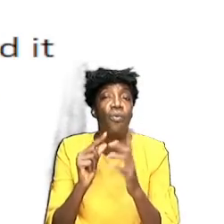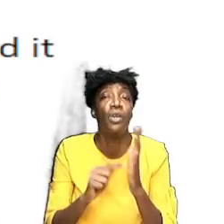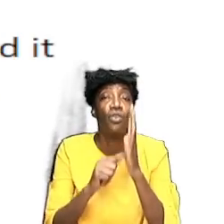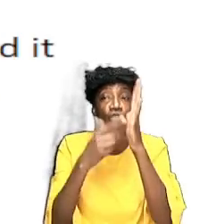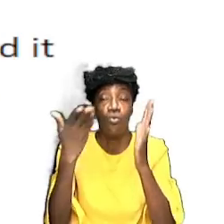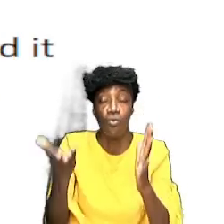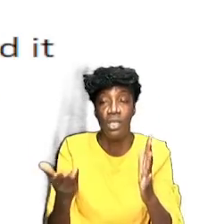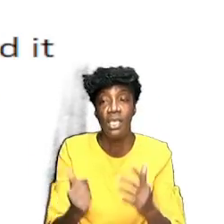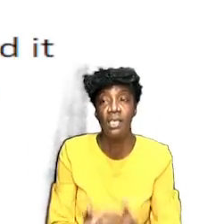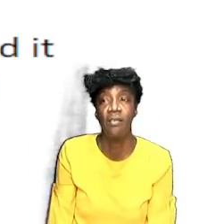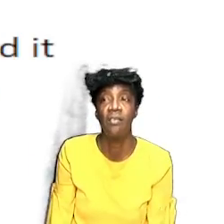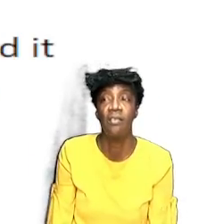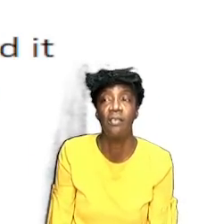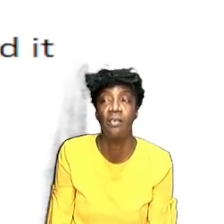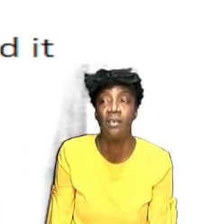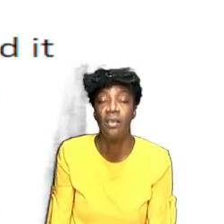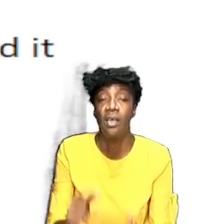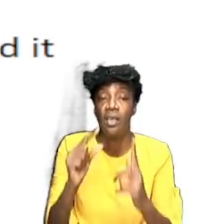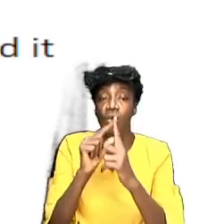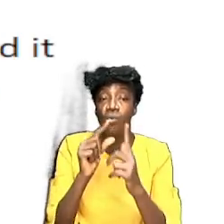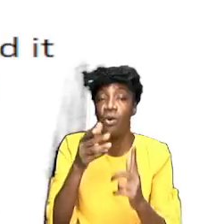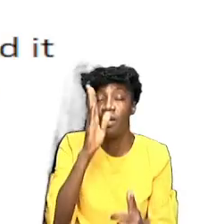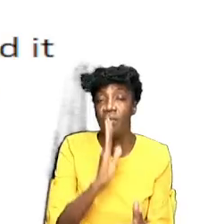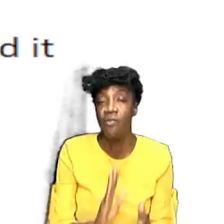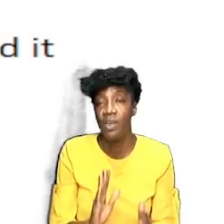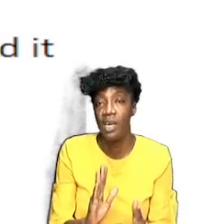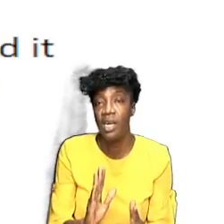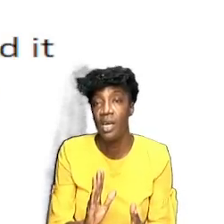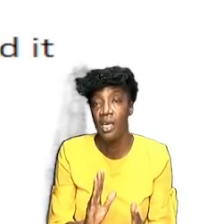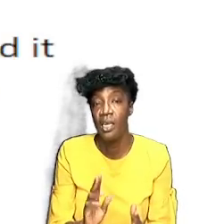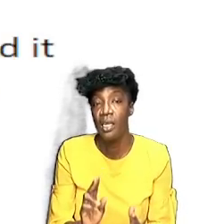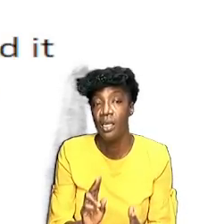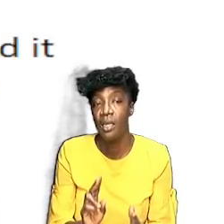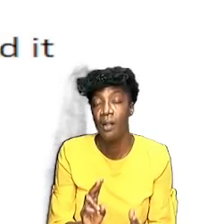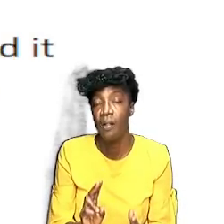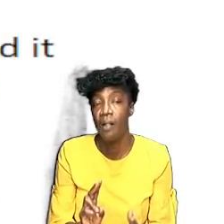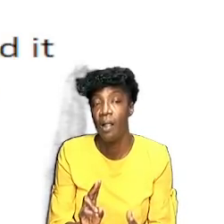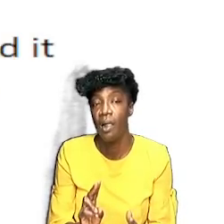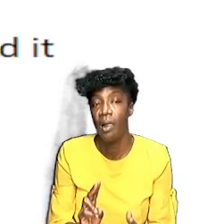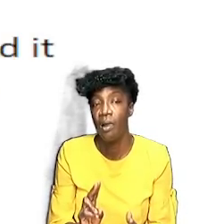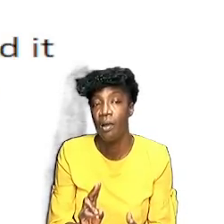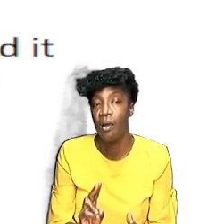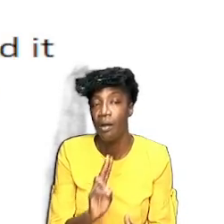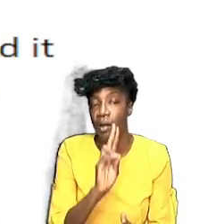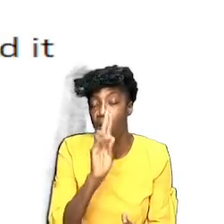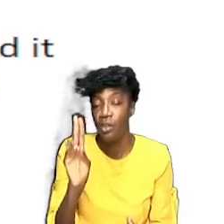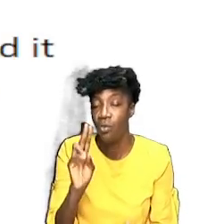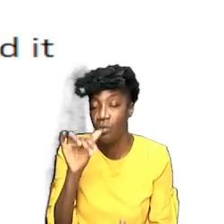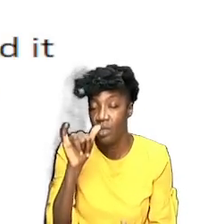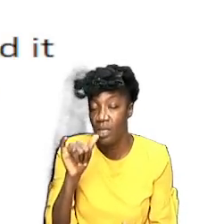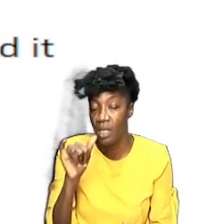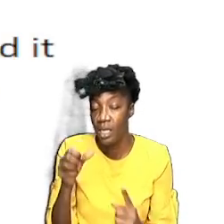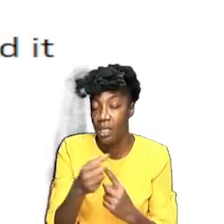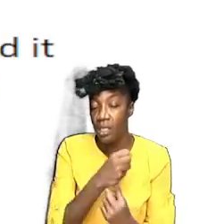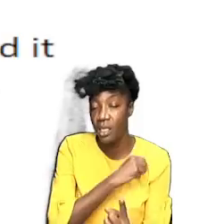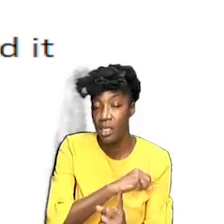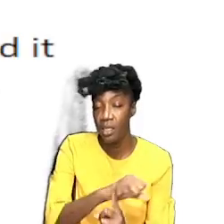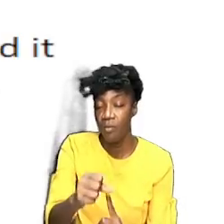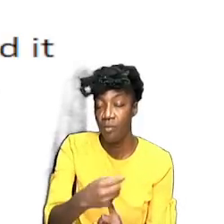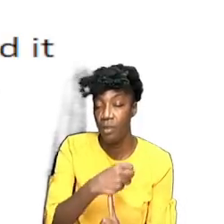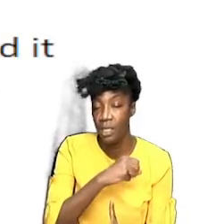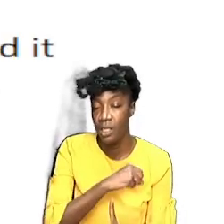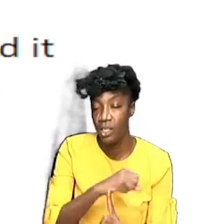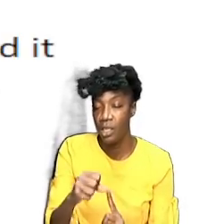is because the word of God, as used in that situation,